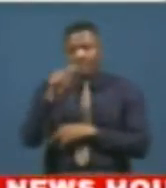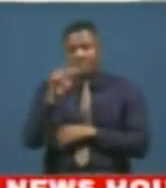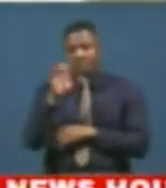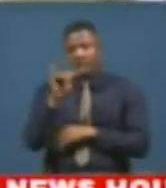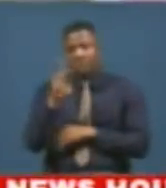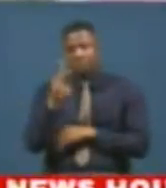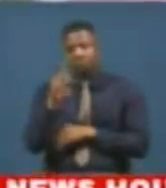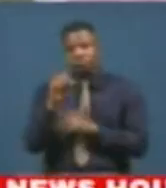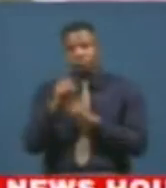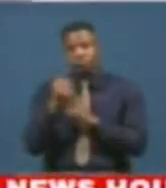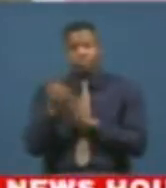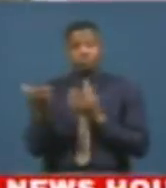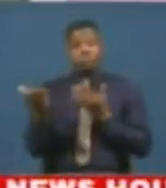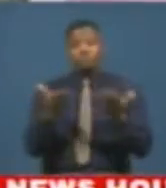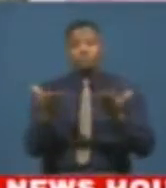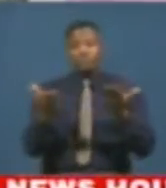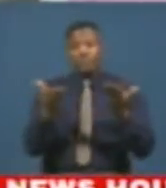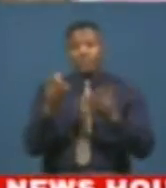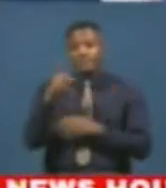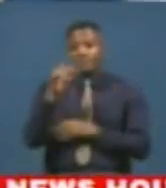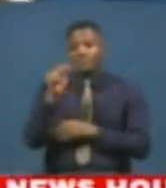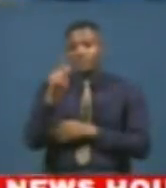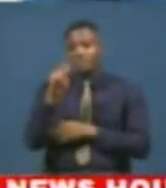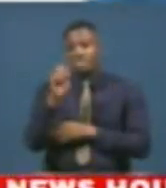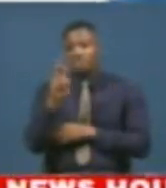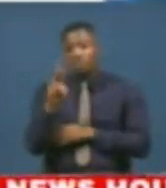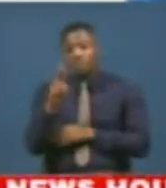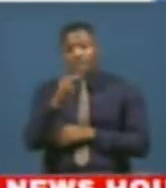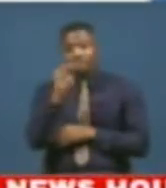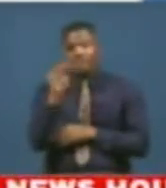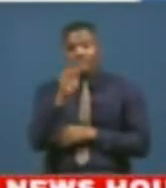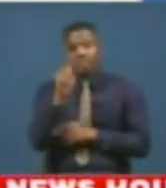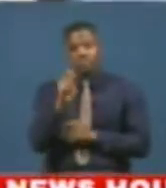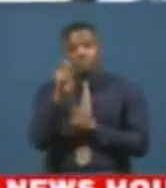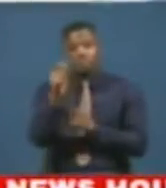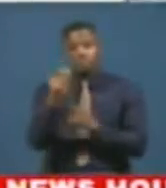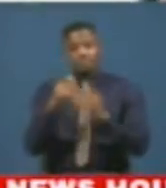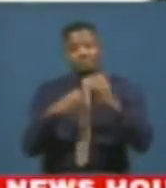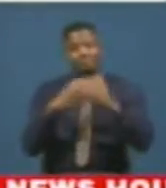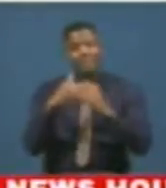Services and Pacific Tours. Monday's donations amount to